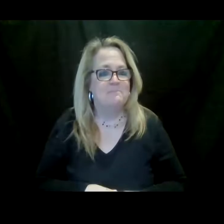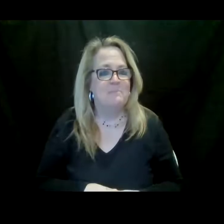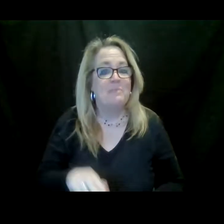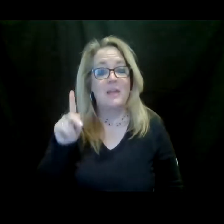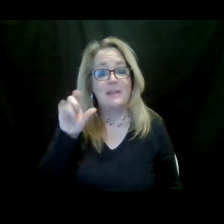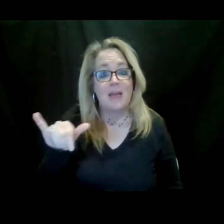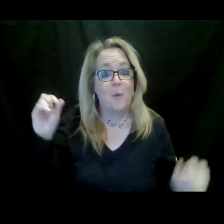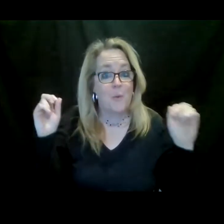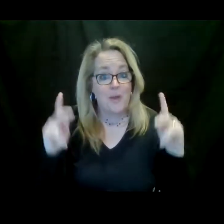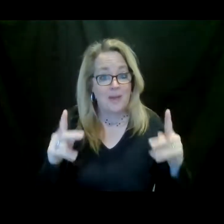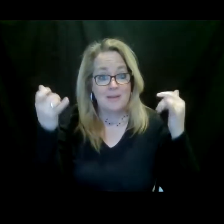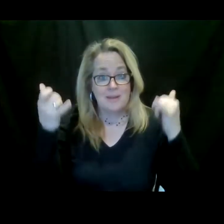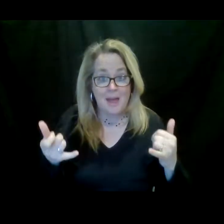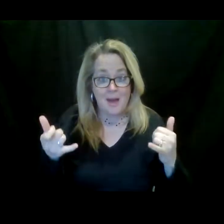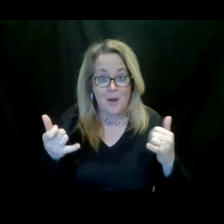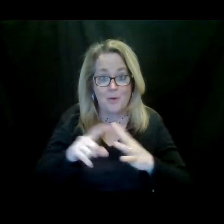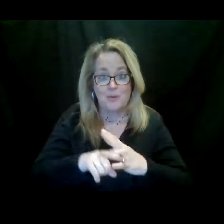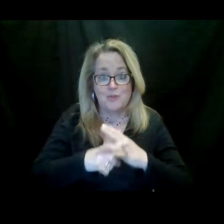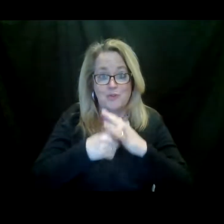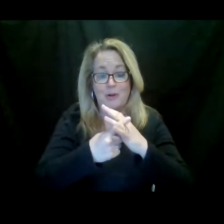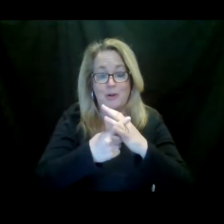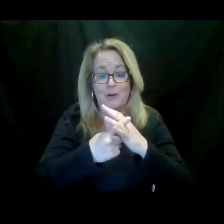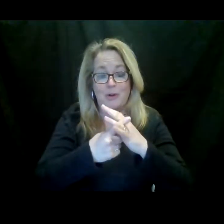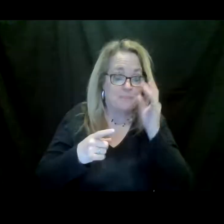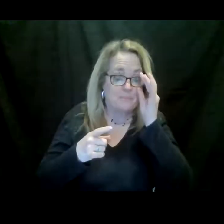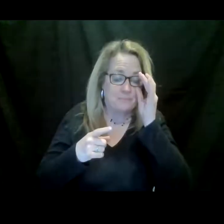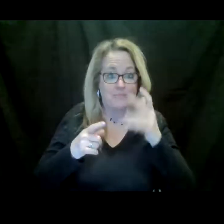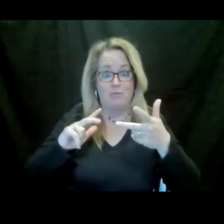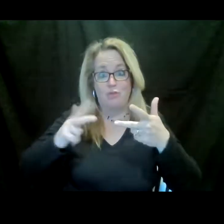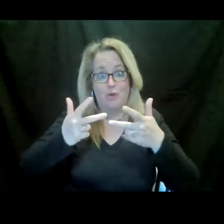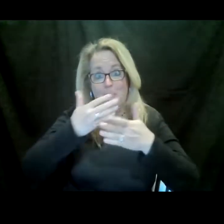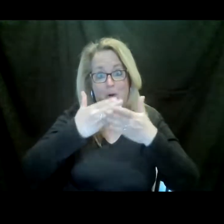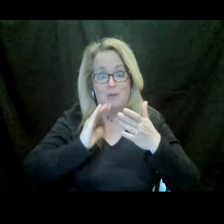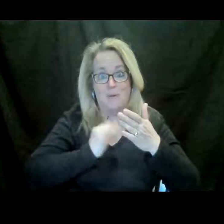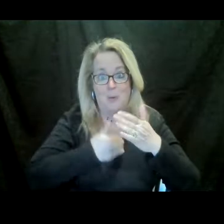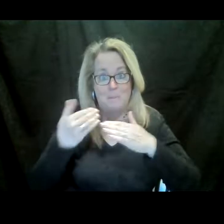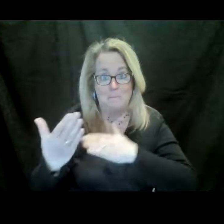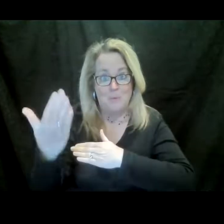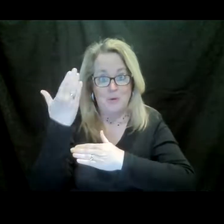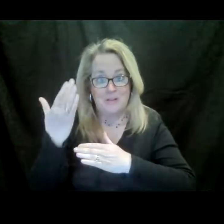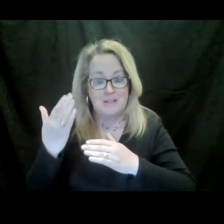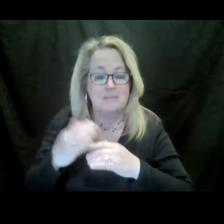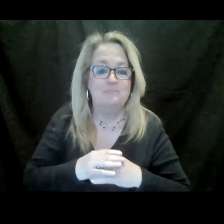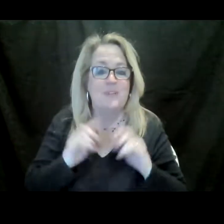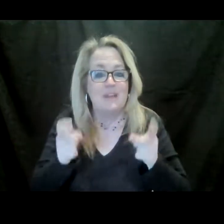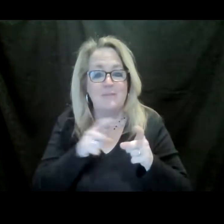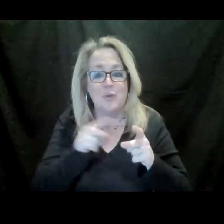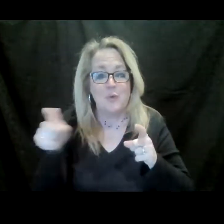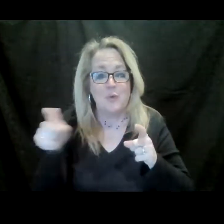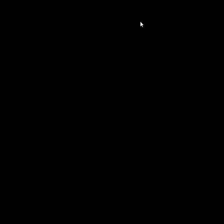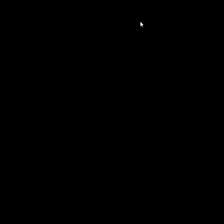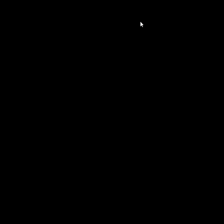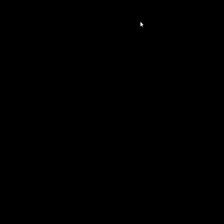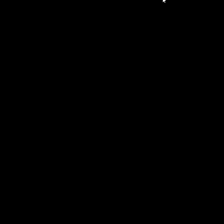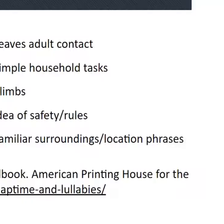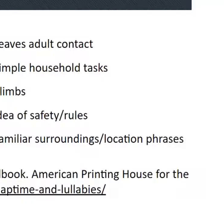Okay, we are now launching into the third of 3 parts of our morning to give you some background, and hopefully some of these